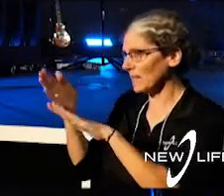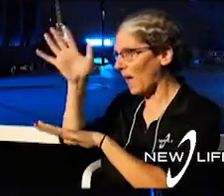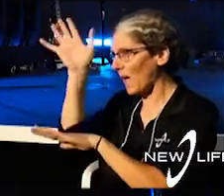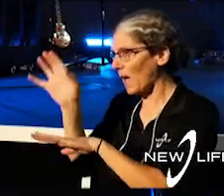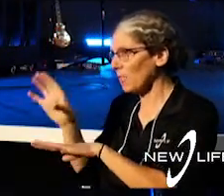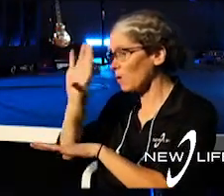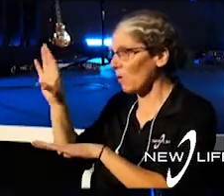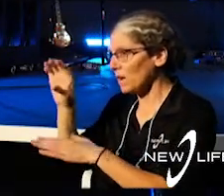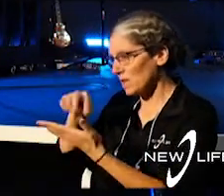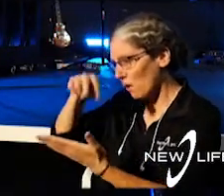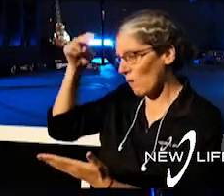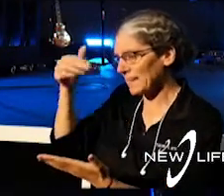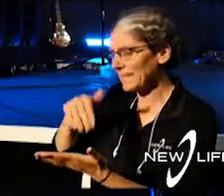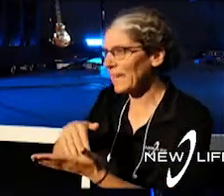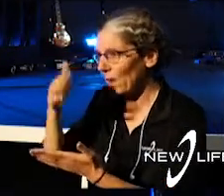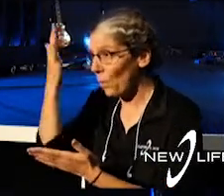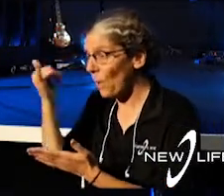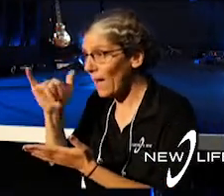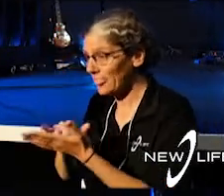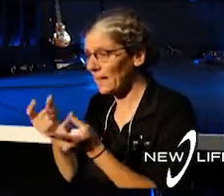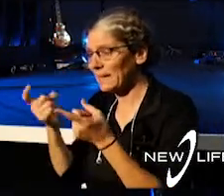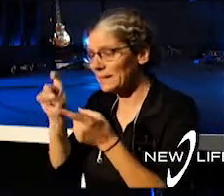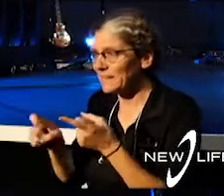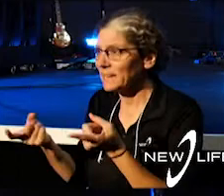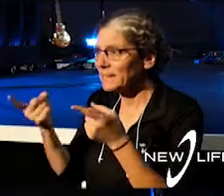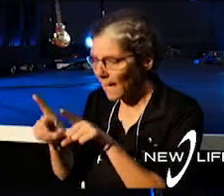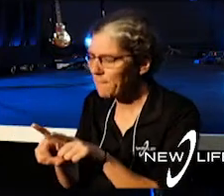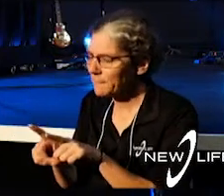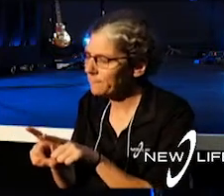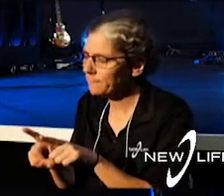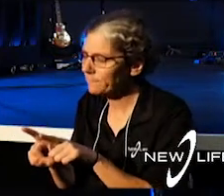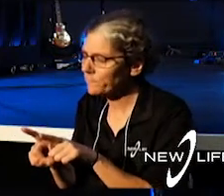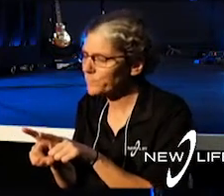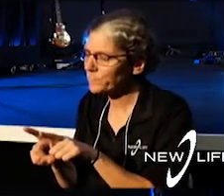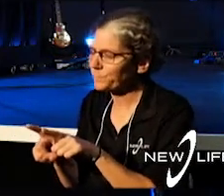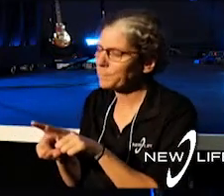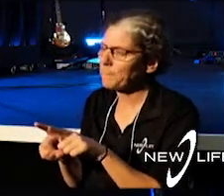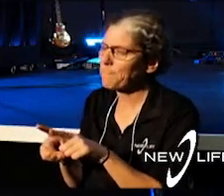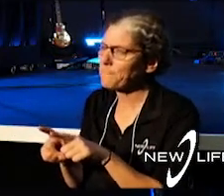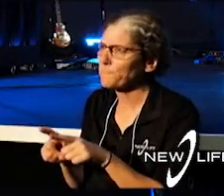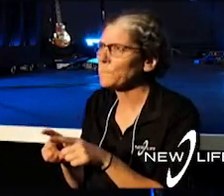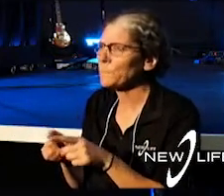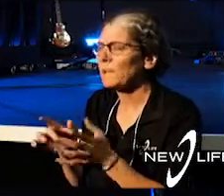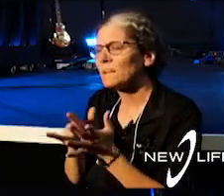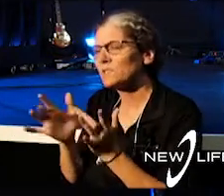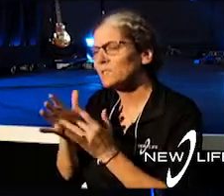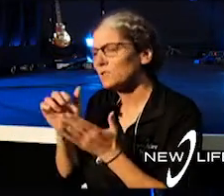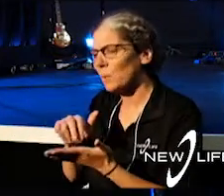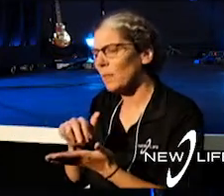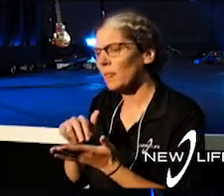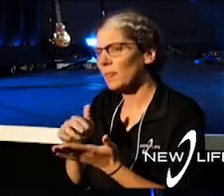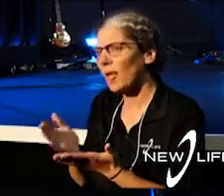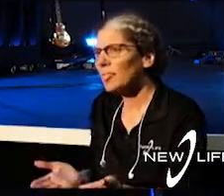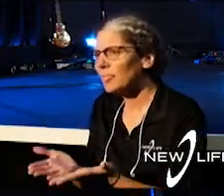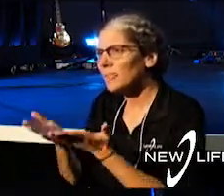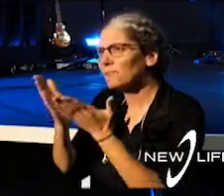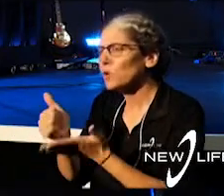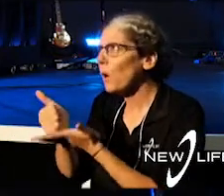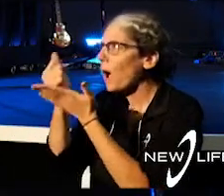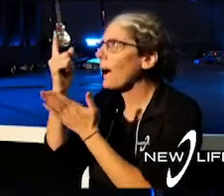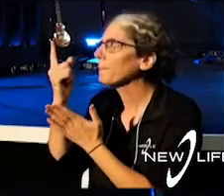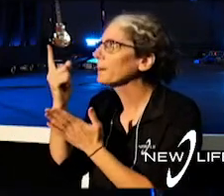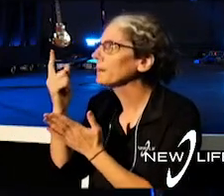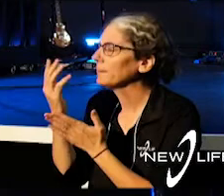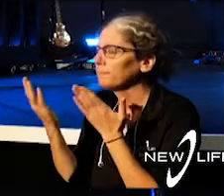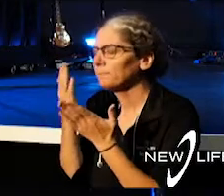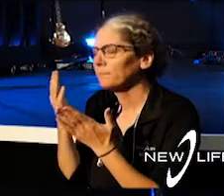humble yourselves before the Lord, and he will exalt you. Other translations say he will lift you up. But I love the beautiful bow